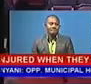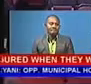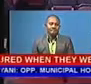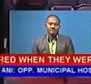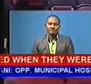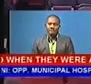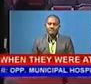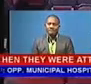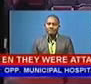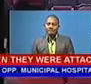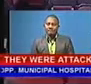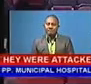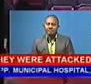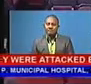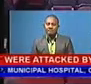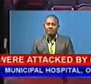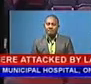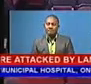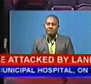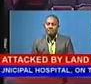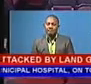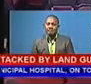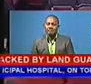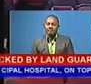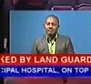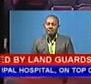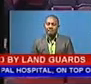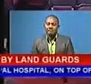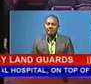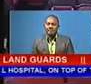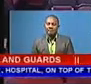Let's hear him, and then you can come. Yes, yes.